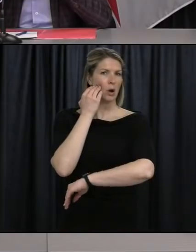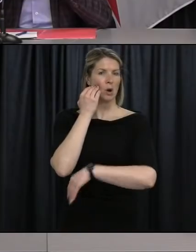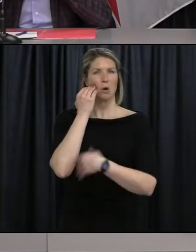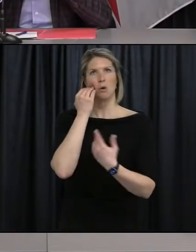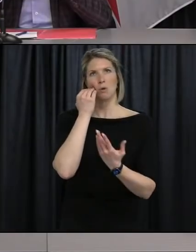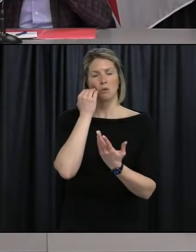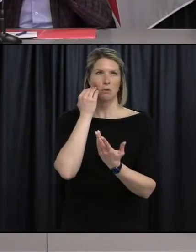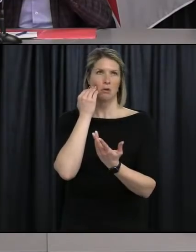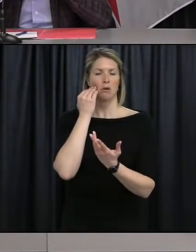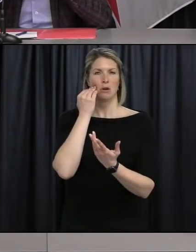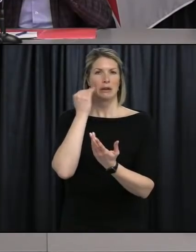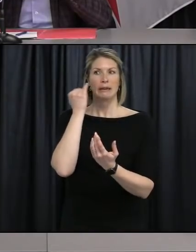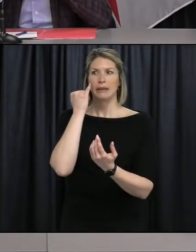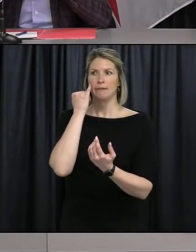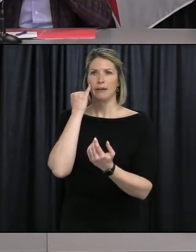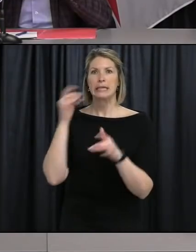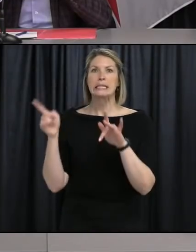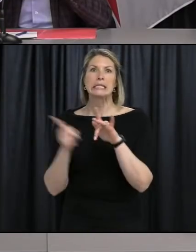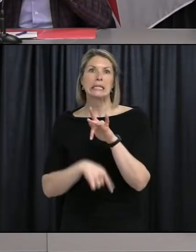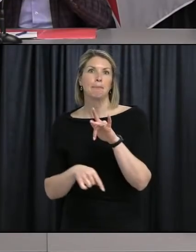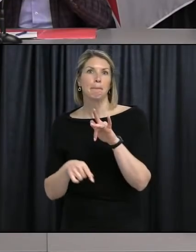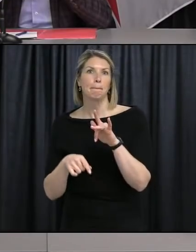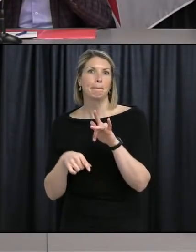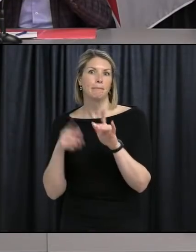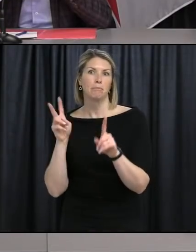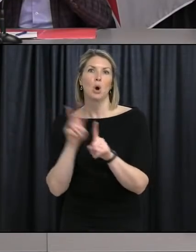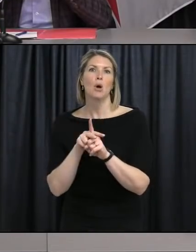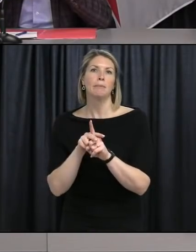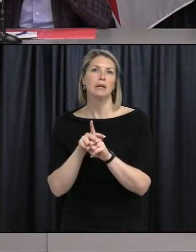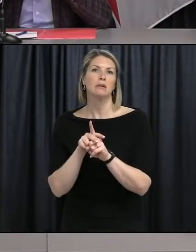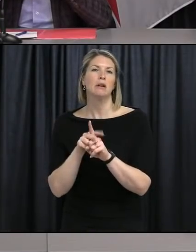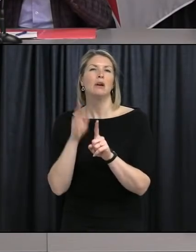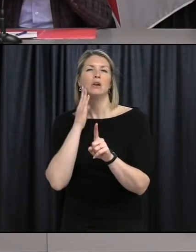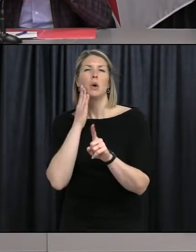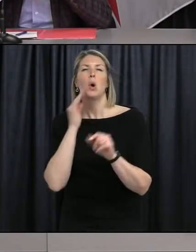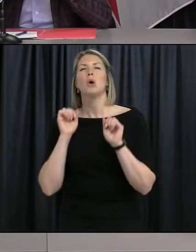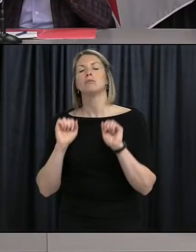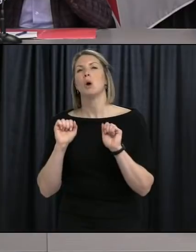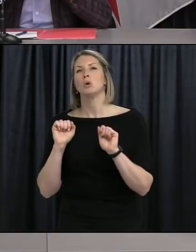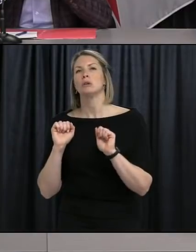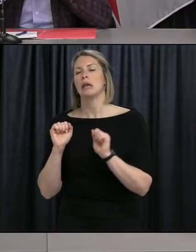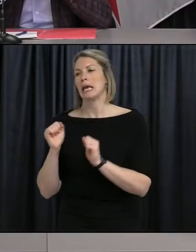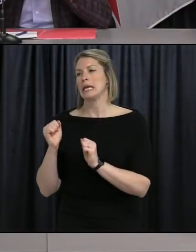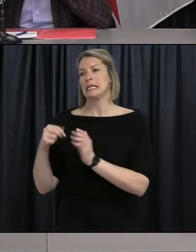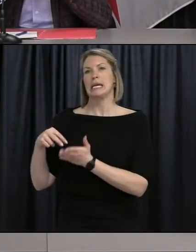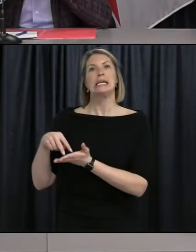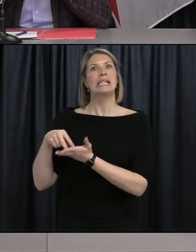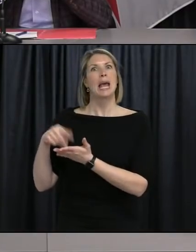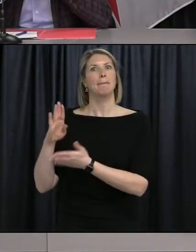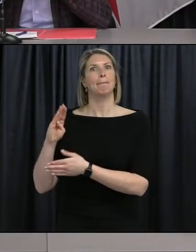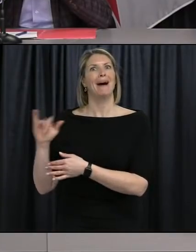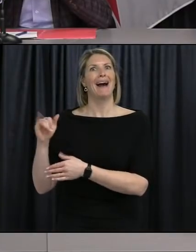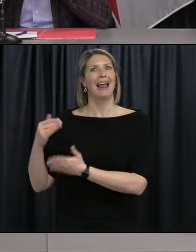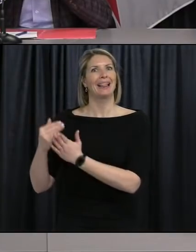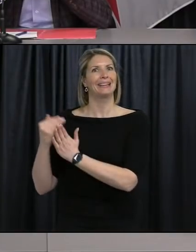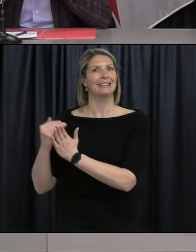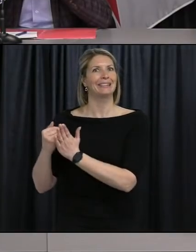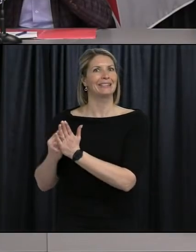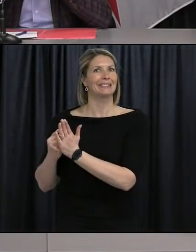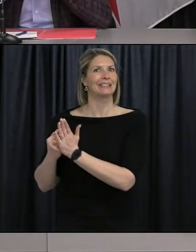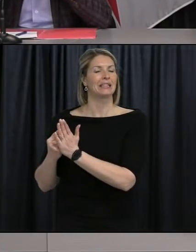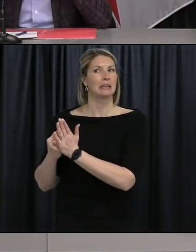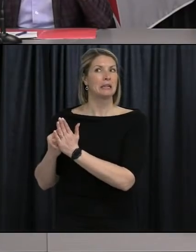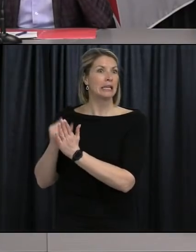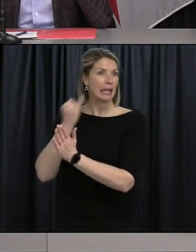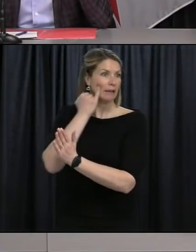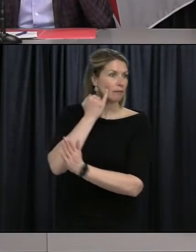had essentially a standby list where you can sign up and say, hey, I'm available on a moment's notice to come and get my jab to make sure they get used